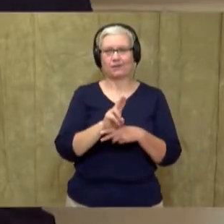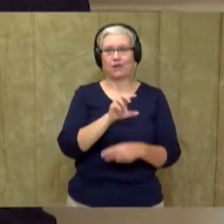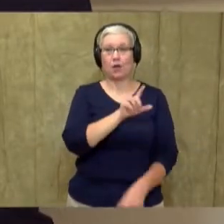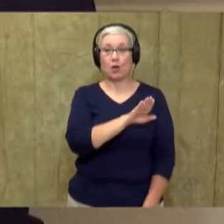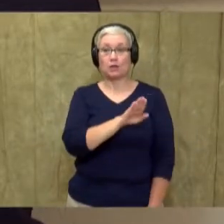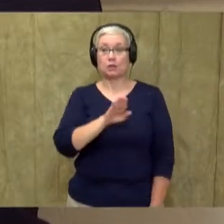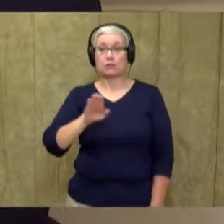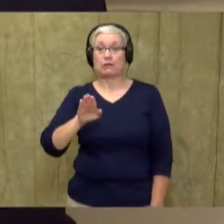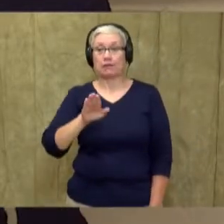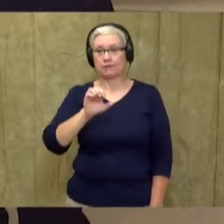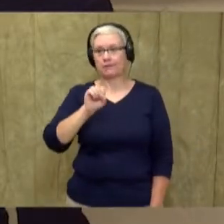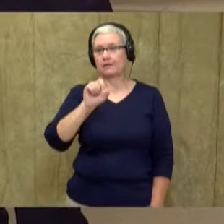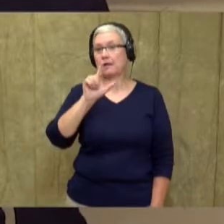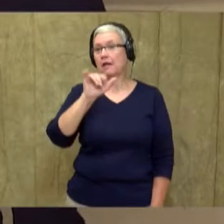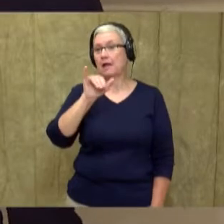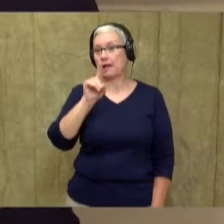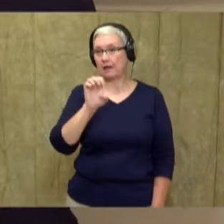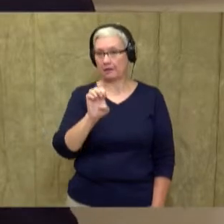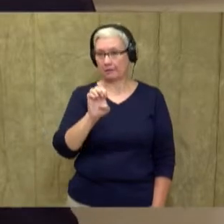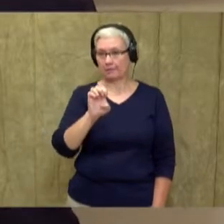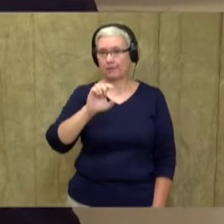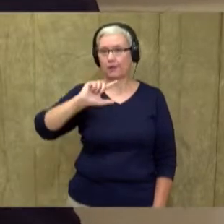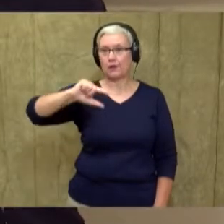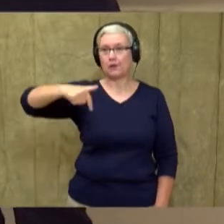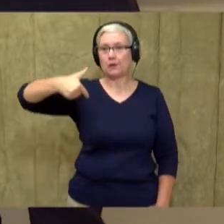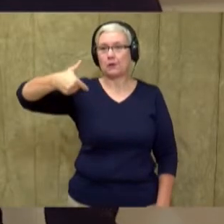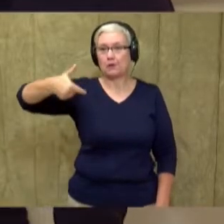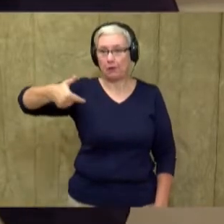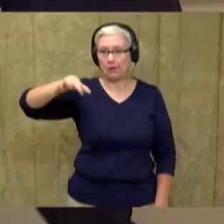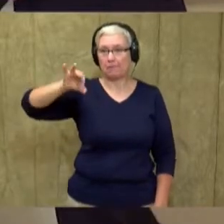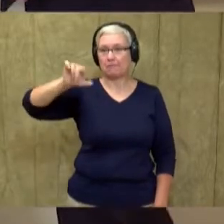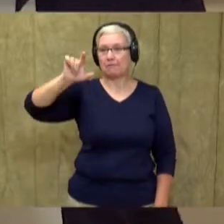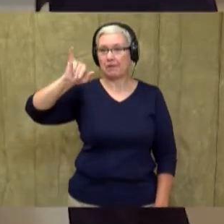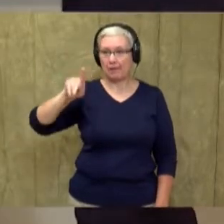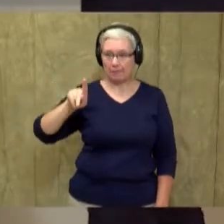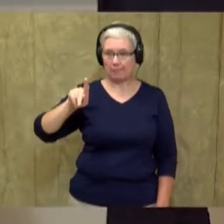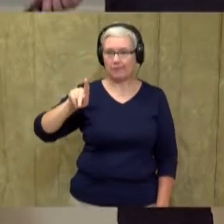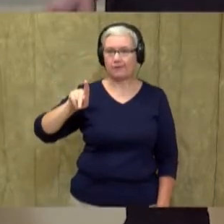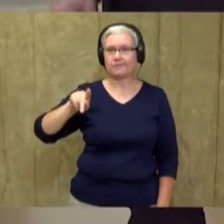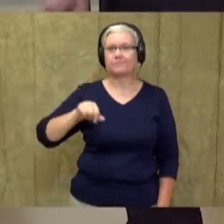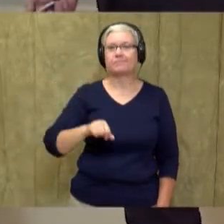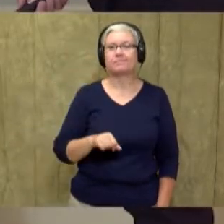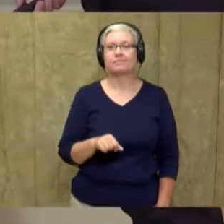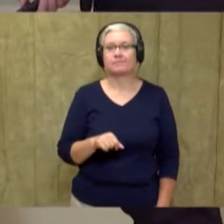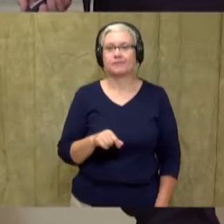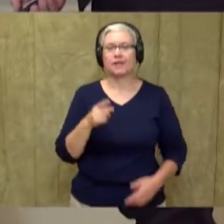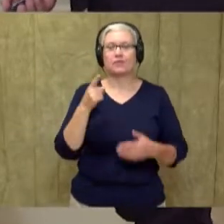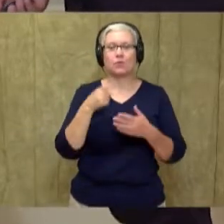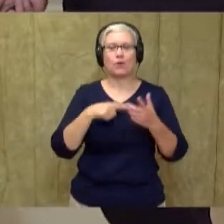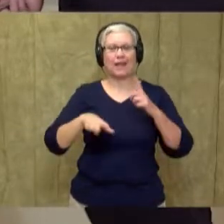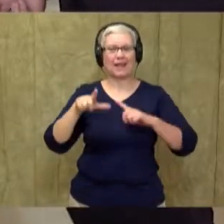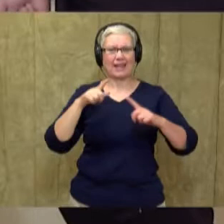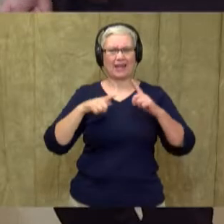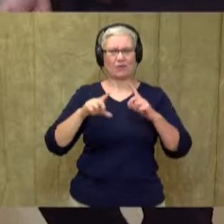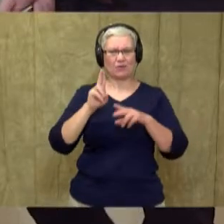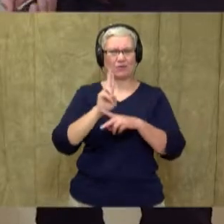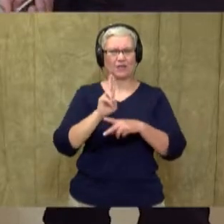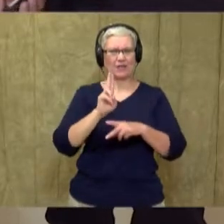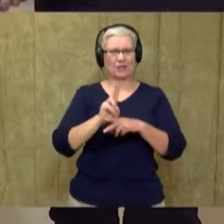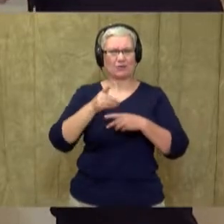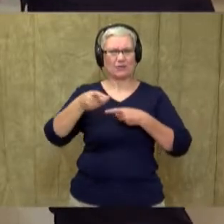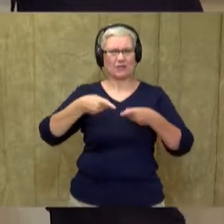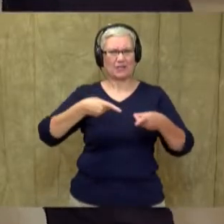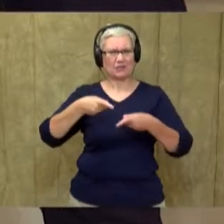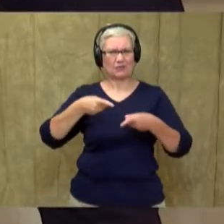it or shifting it right, up, turning it, and flipping it. And I want you to think of what type of language we can use to describe the types